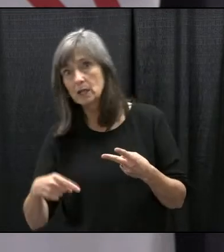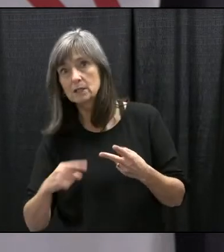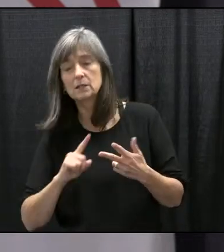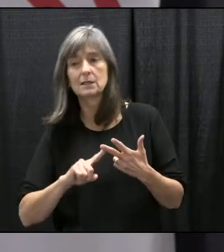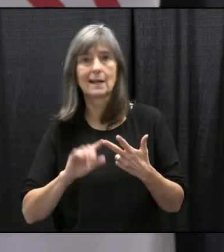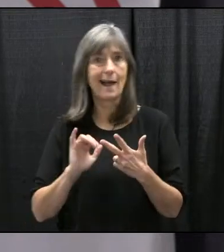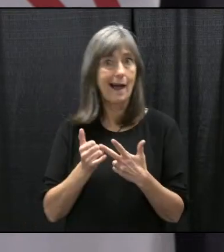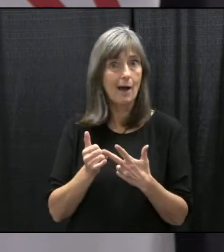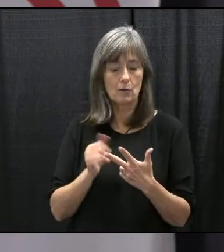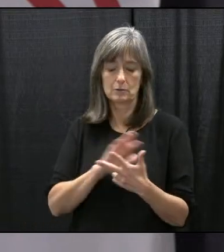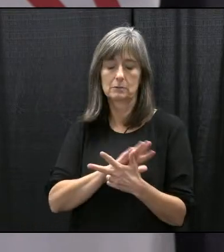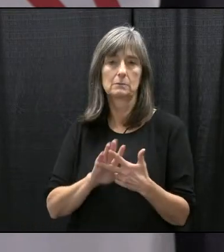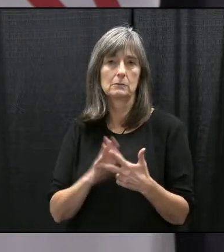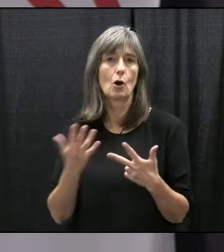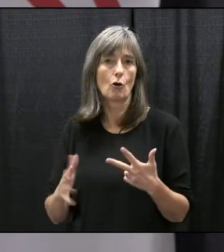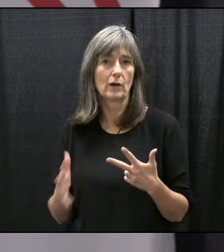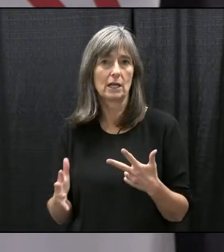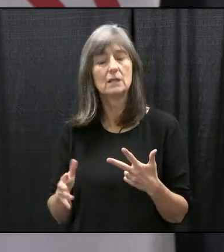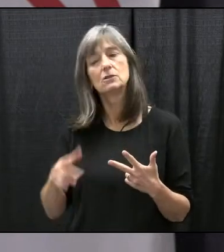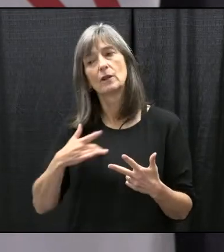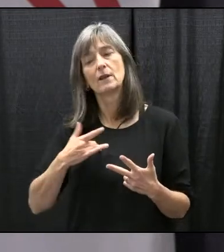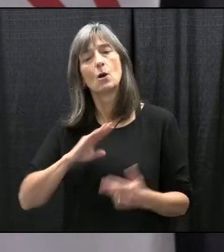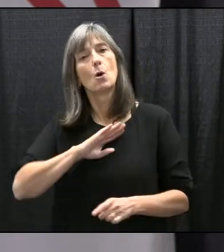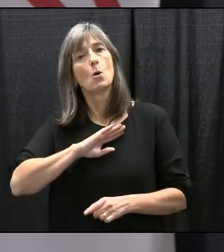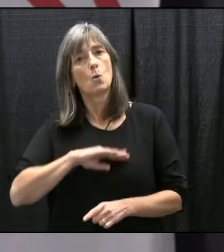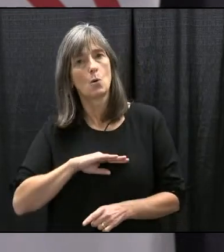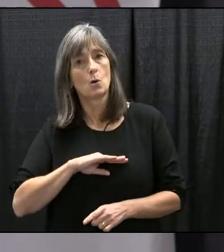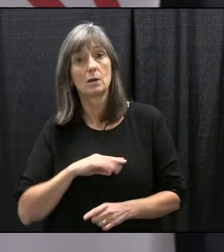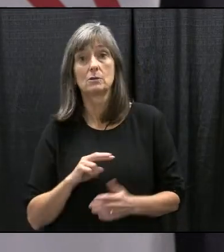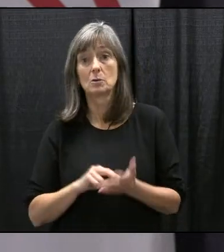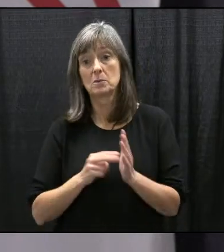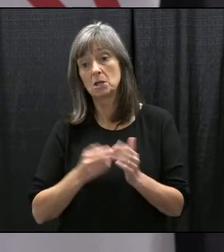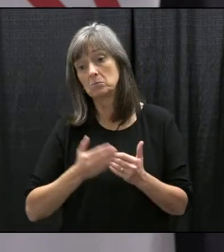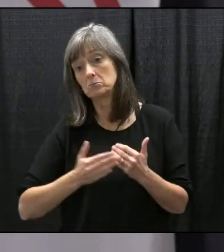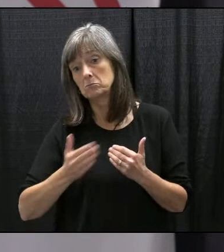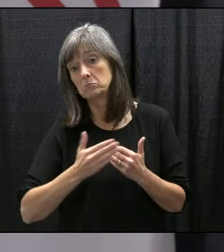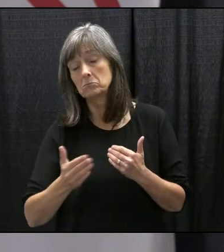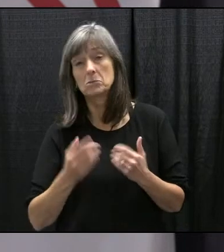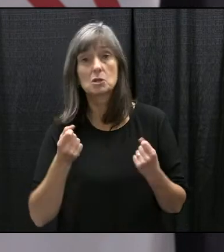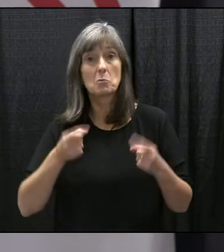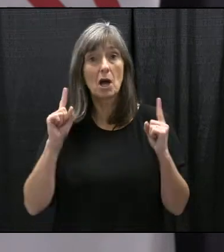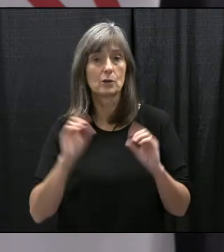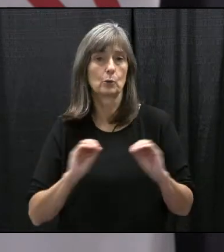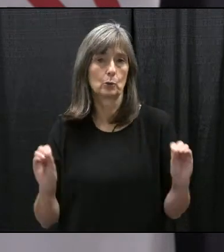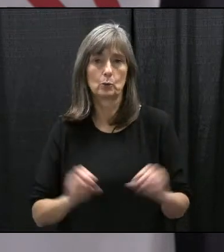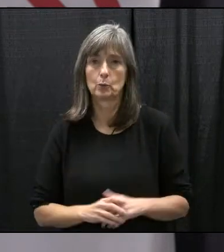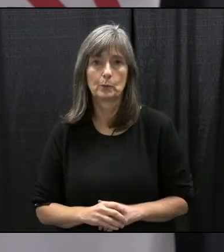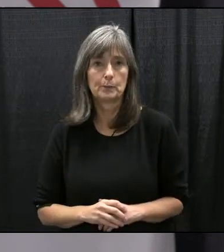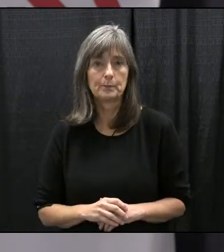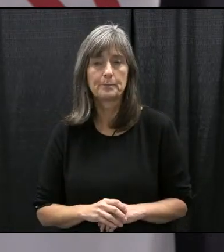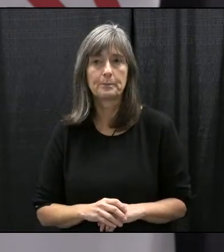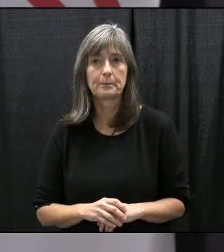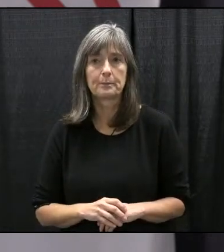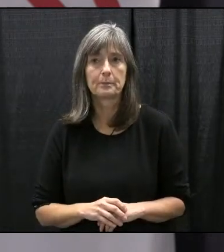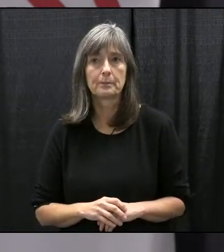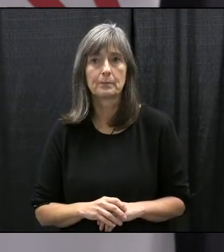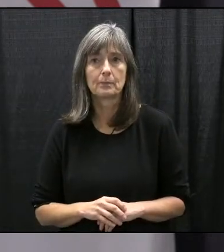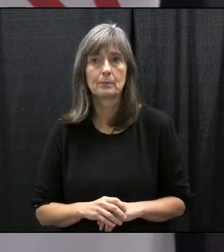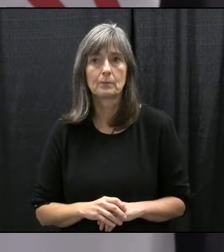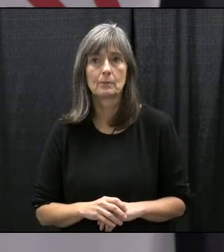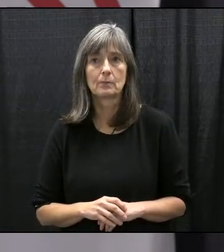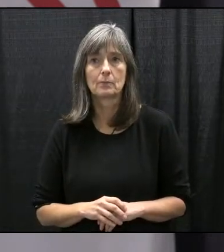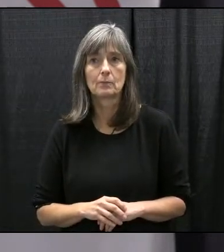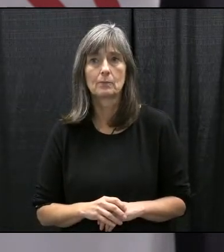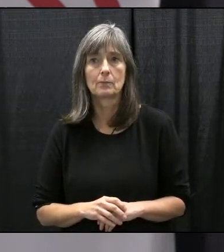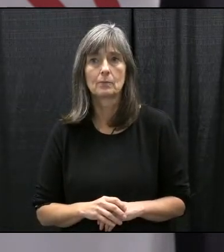it. And that lends certainty, and there will be no surprises for anybody going forward. The challenge will be